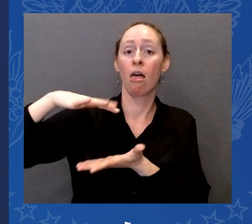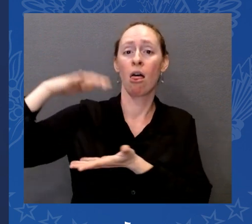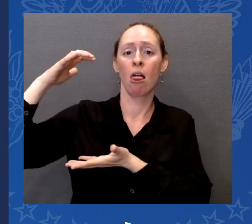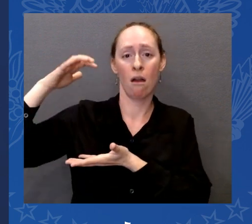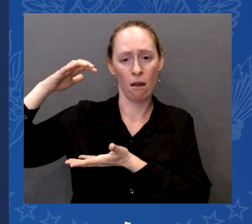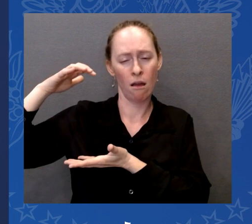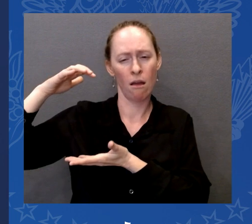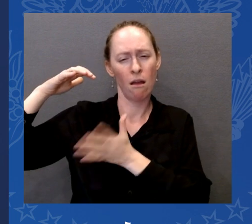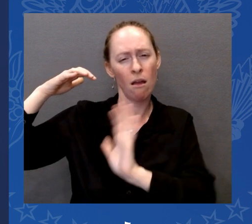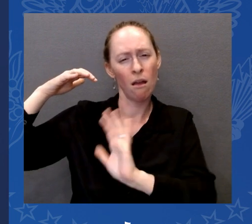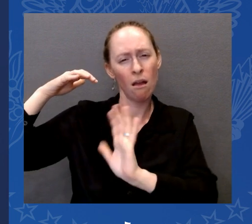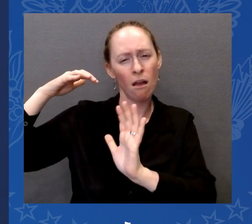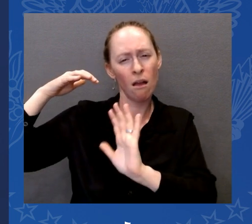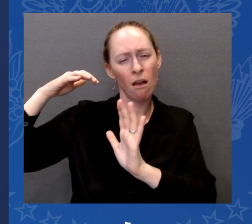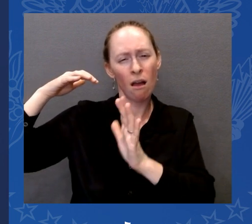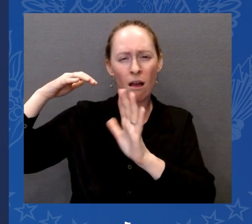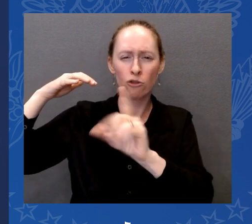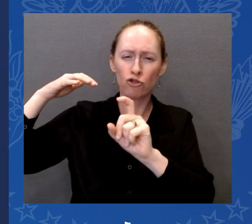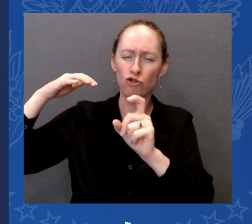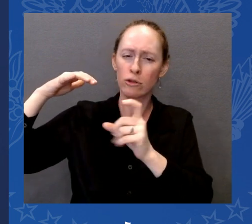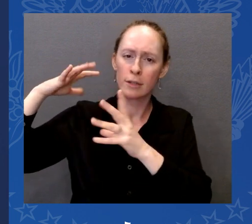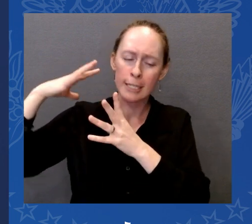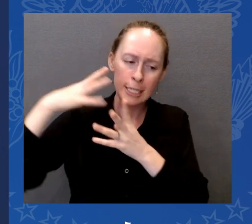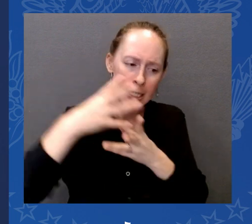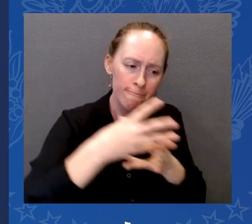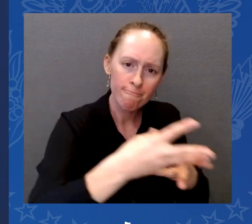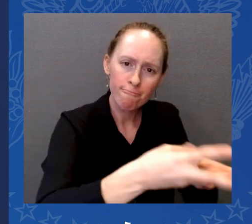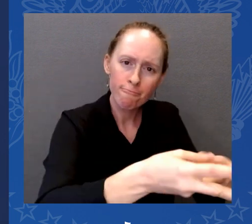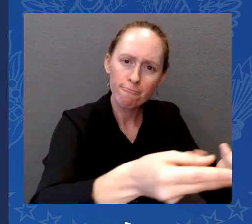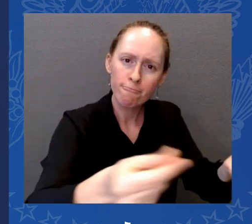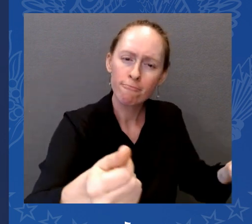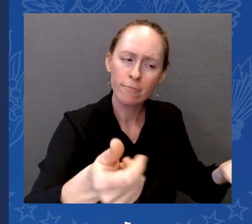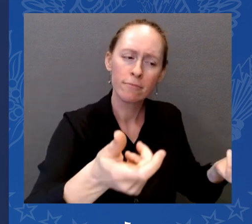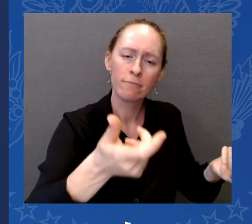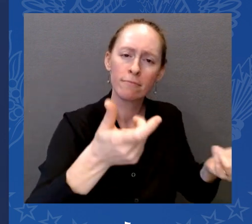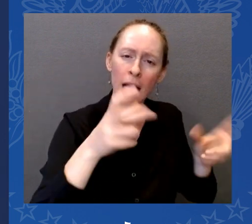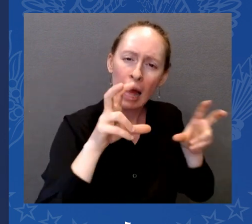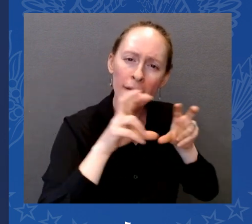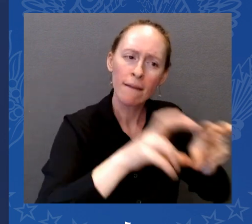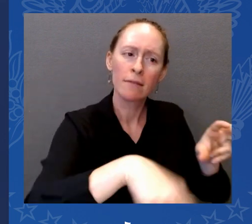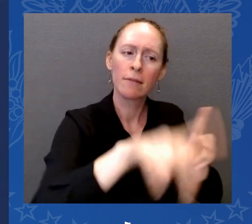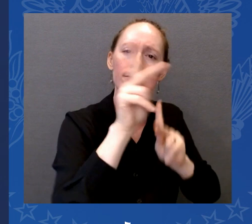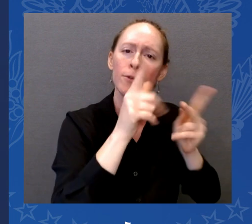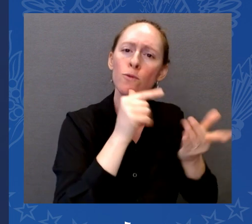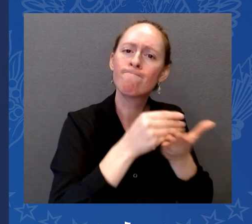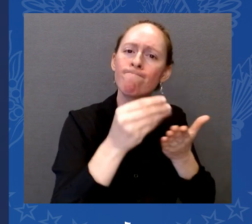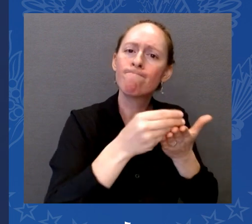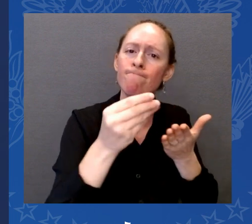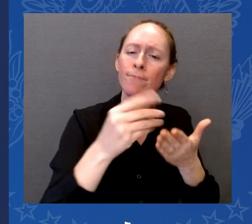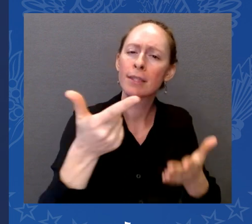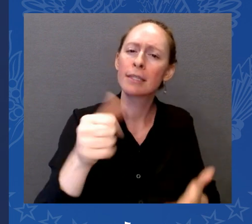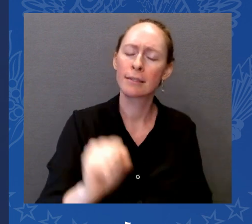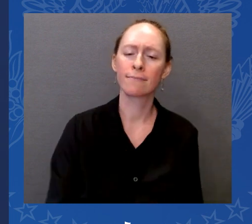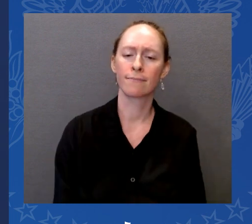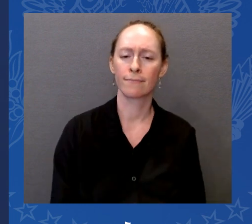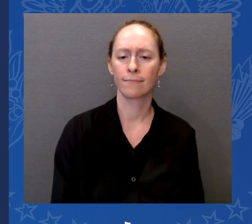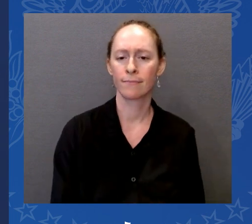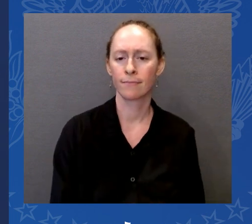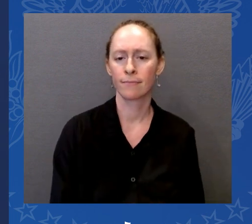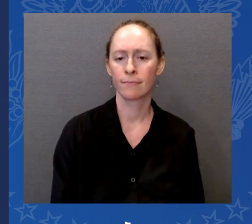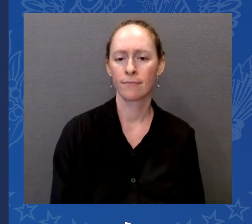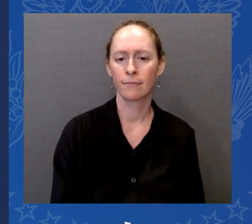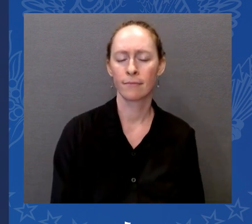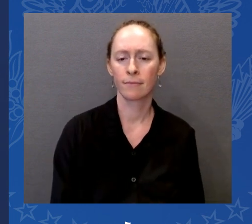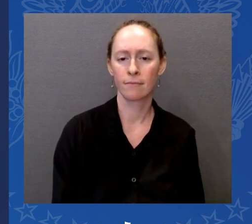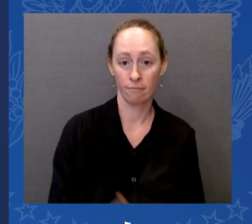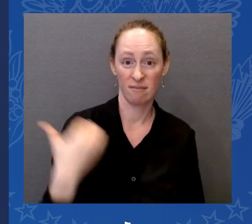last quarter, the 5 largest oil companies made, in the last quarter, $70 billion in profit in